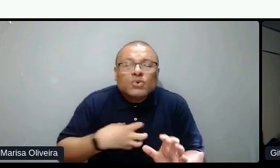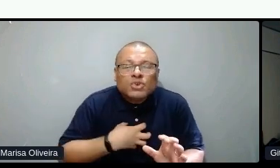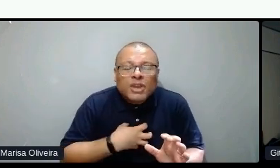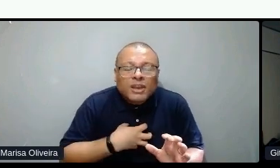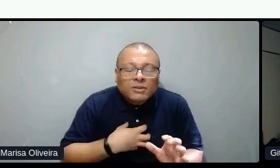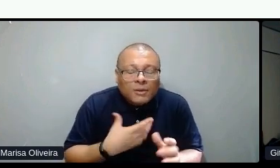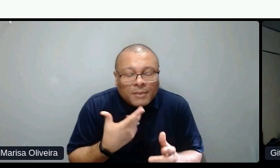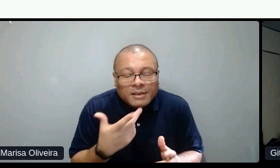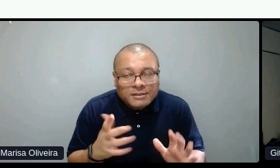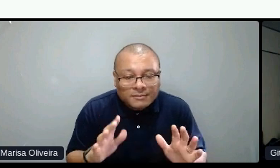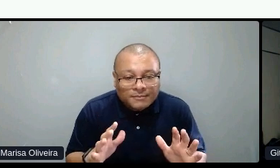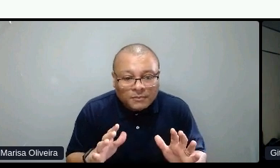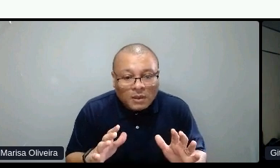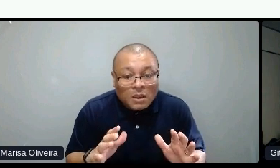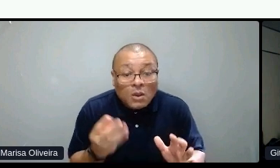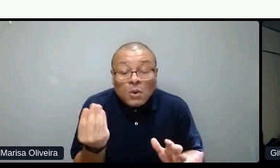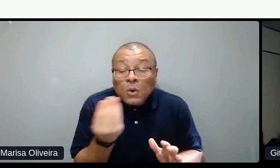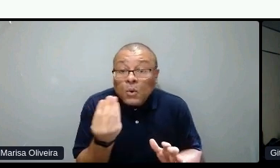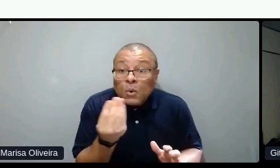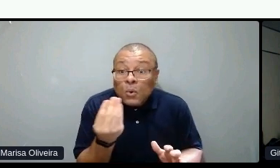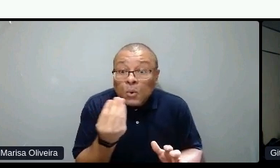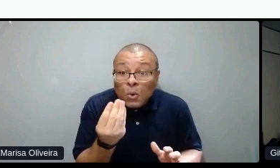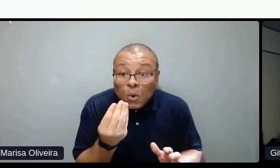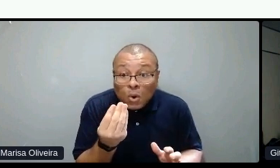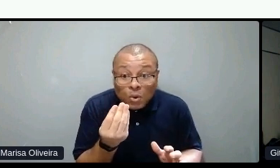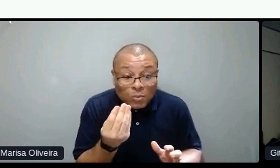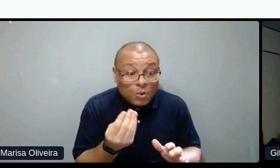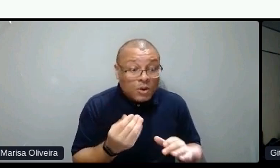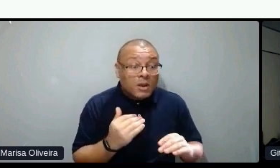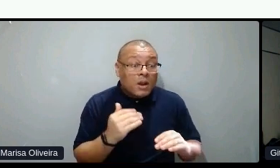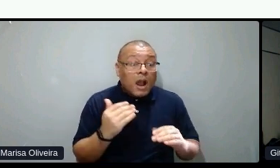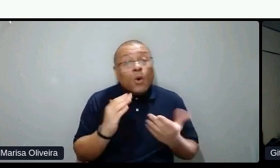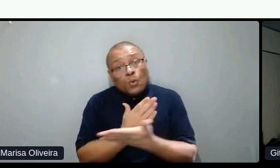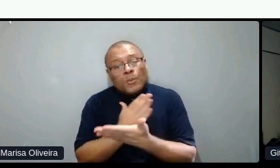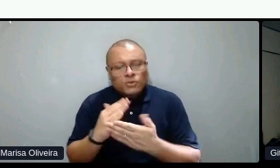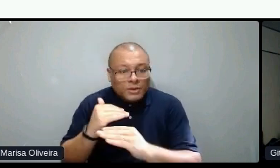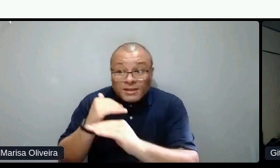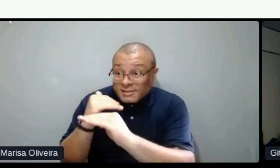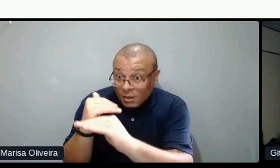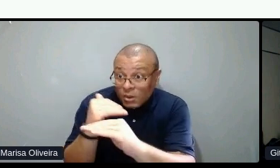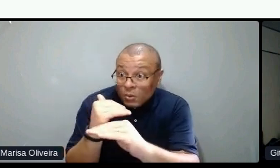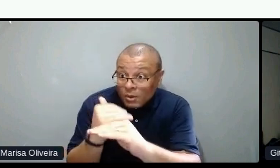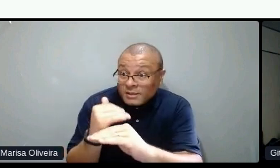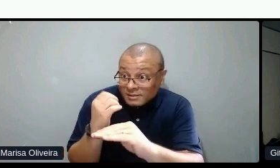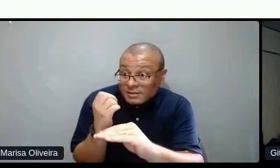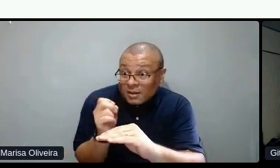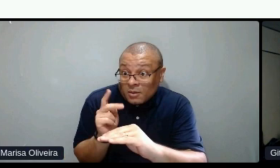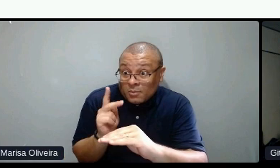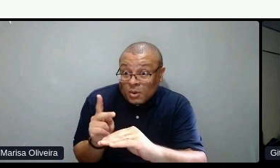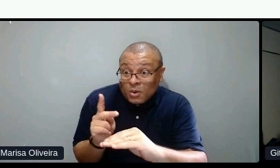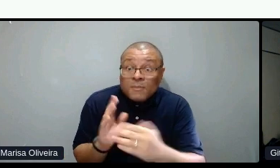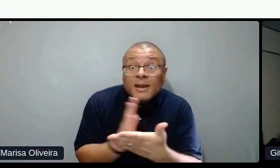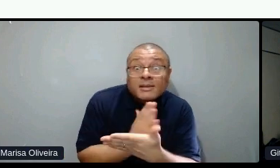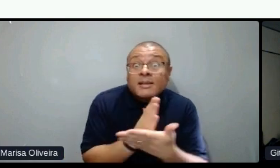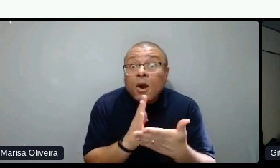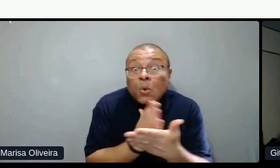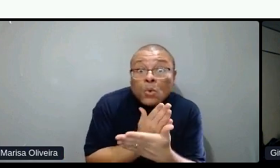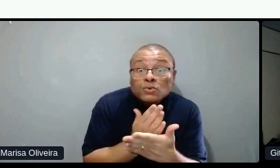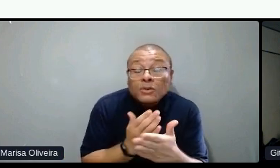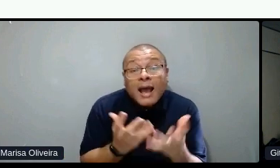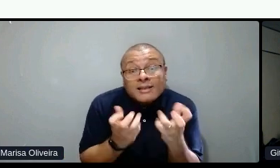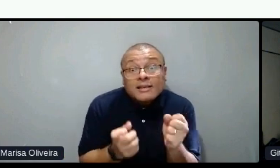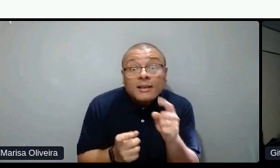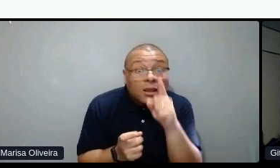so that we actually know that that part of the quality is okay, and then we can spend our energy on taking risk on trying new features, for